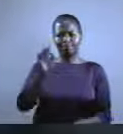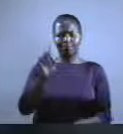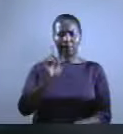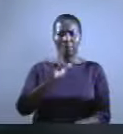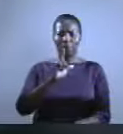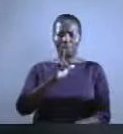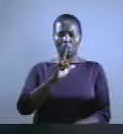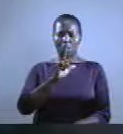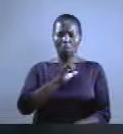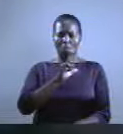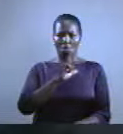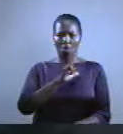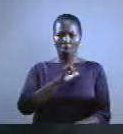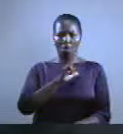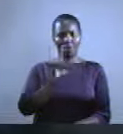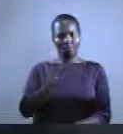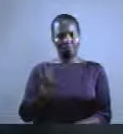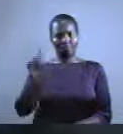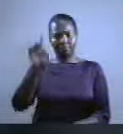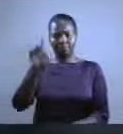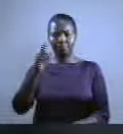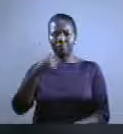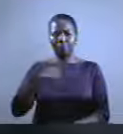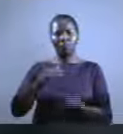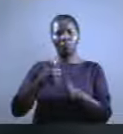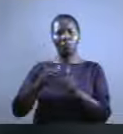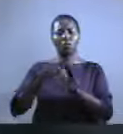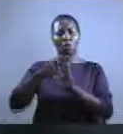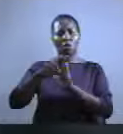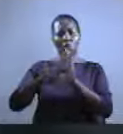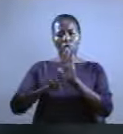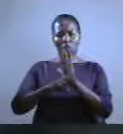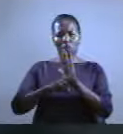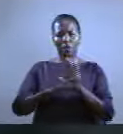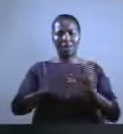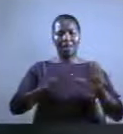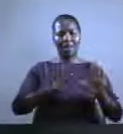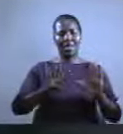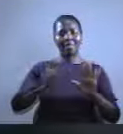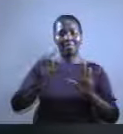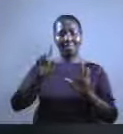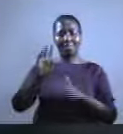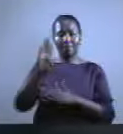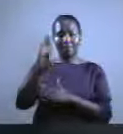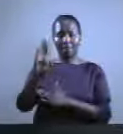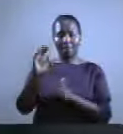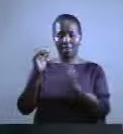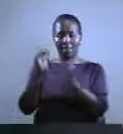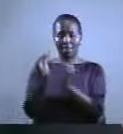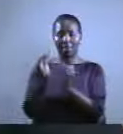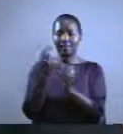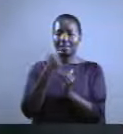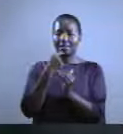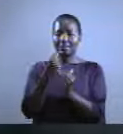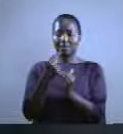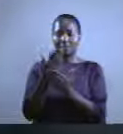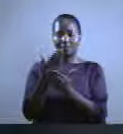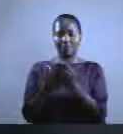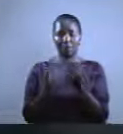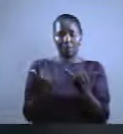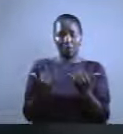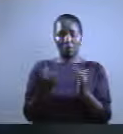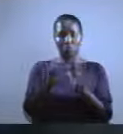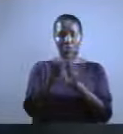you on a point of order in terms of Rule 97B to move for the postponement of an order of the